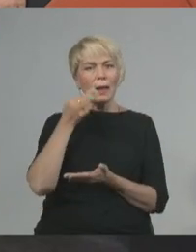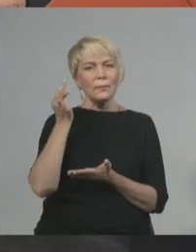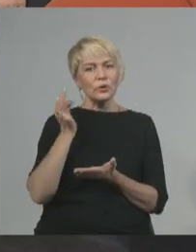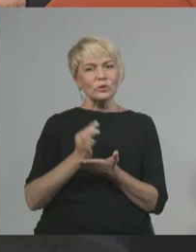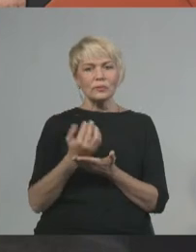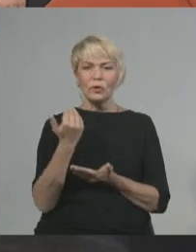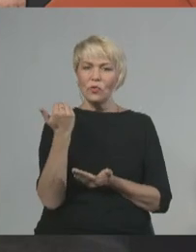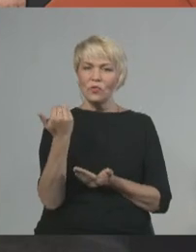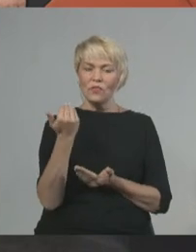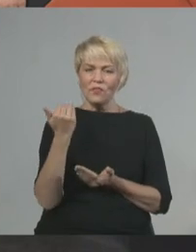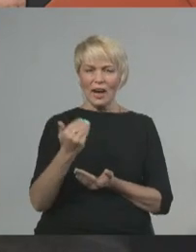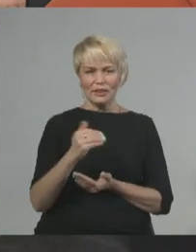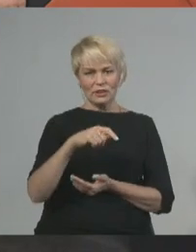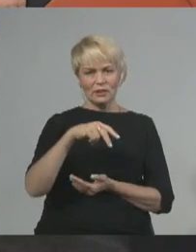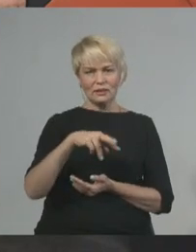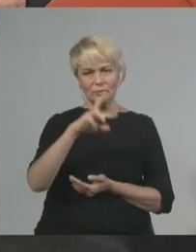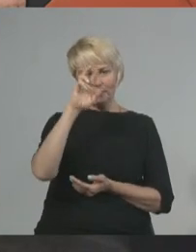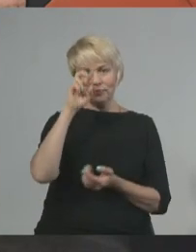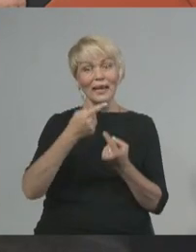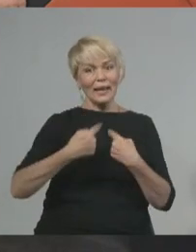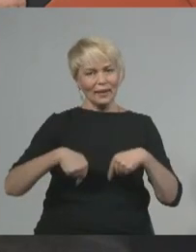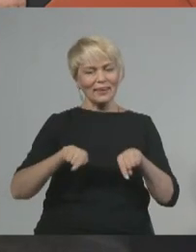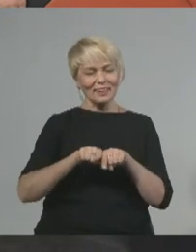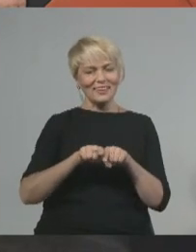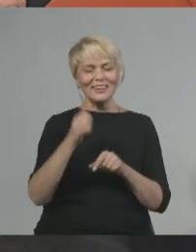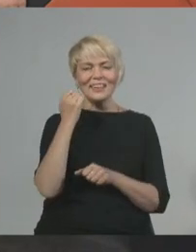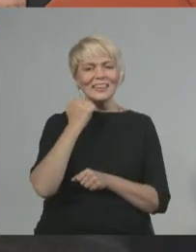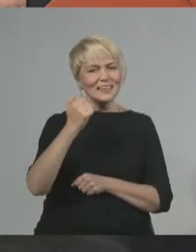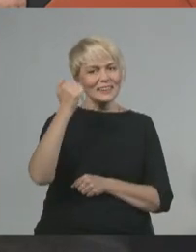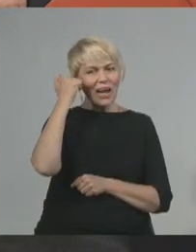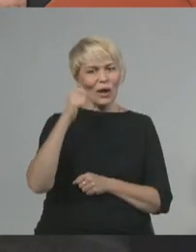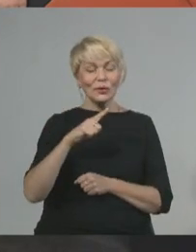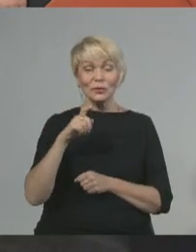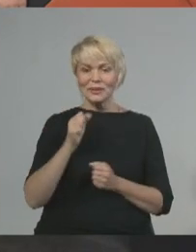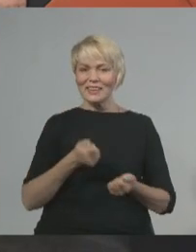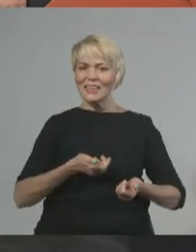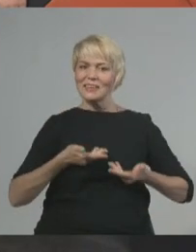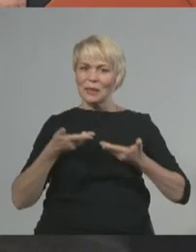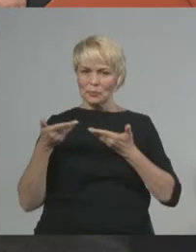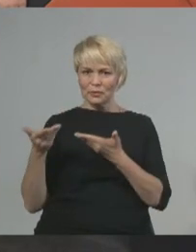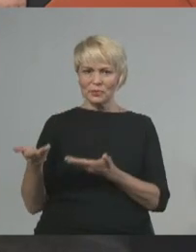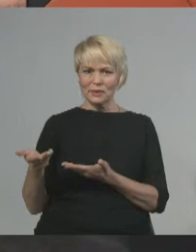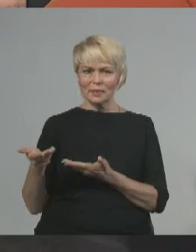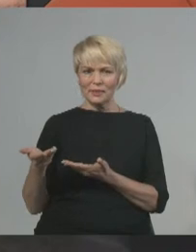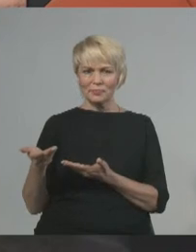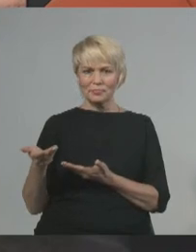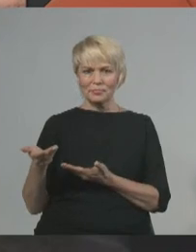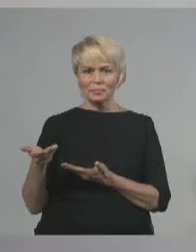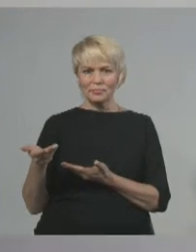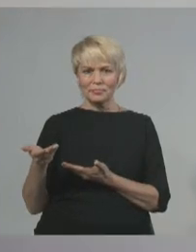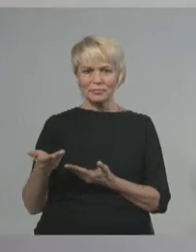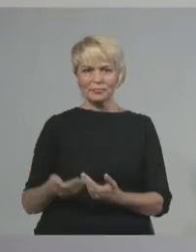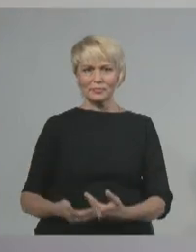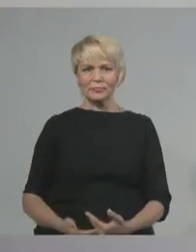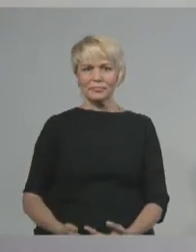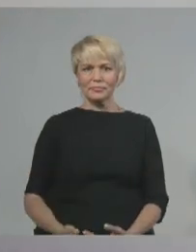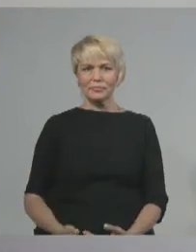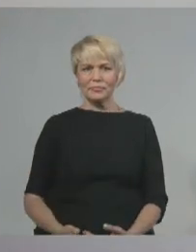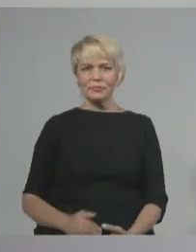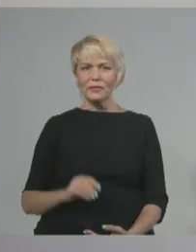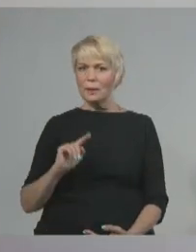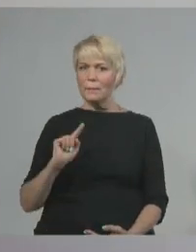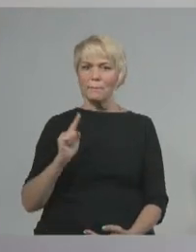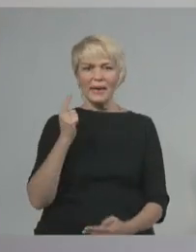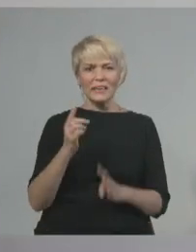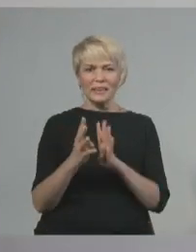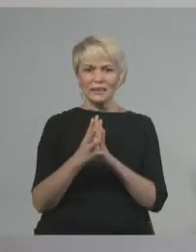yeah thank you uh thank you for the invitation uh to start with yes in a slightly different way i mean right now